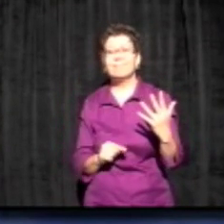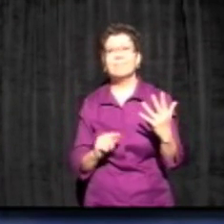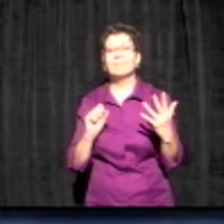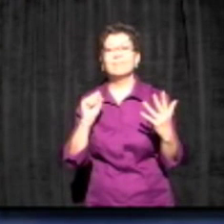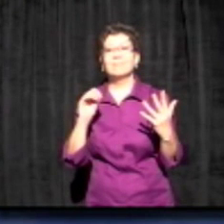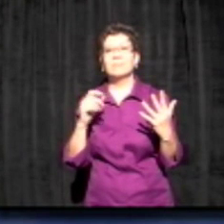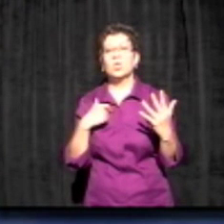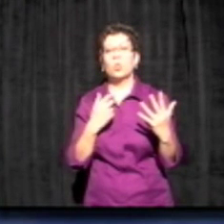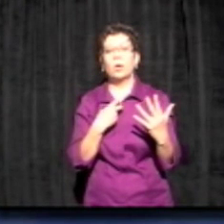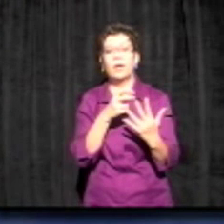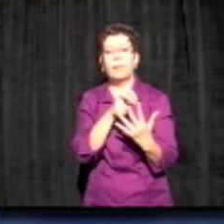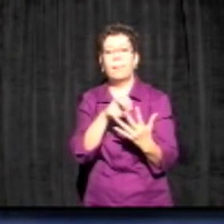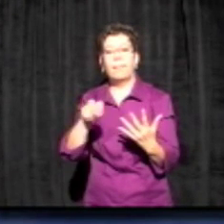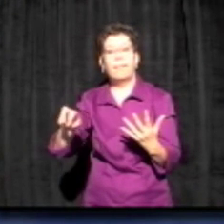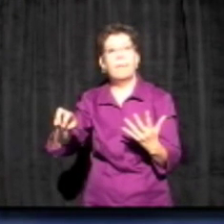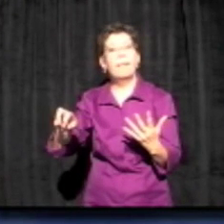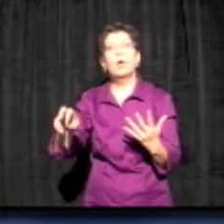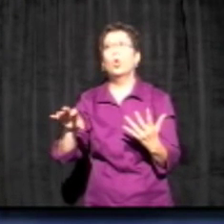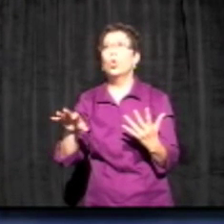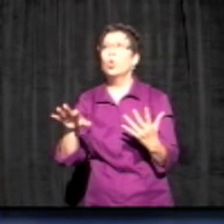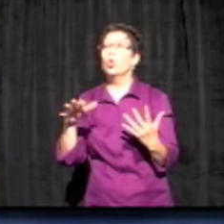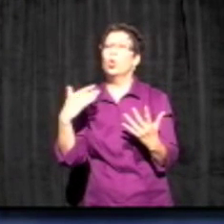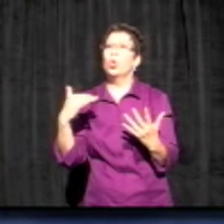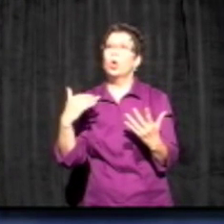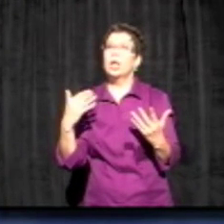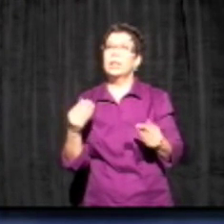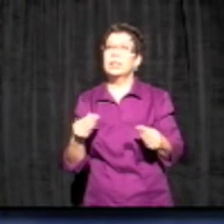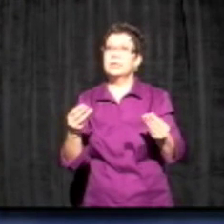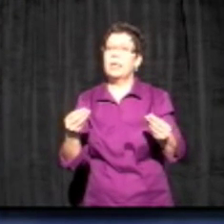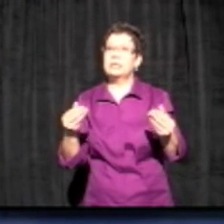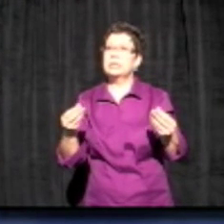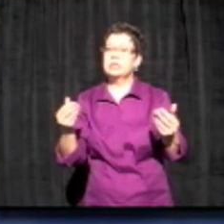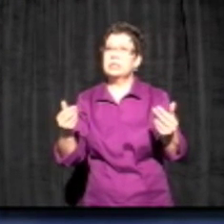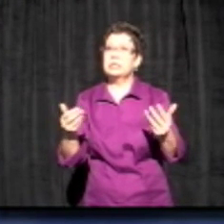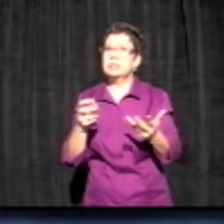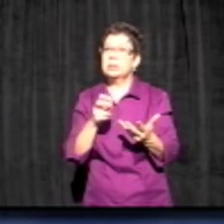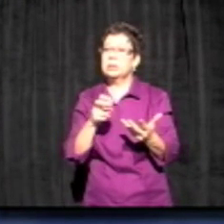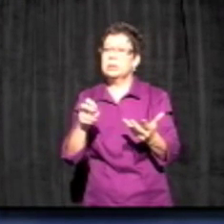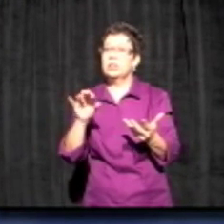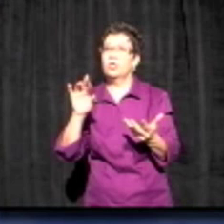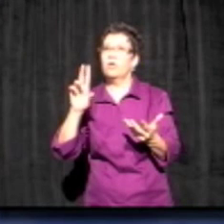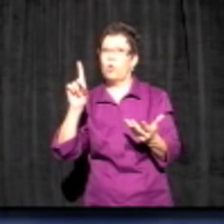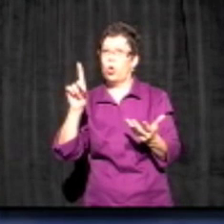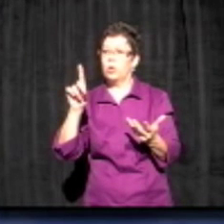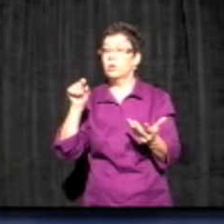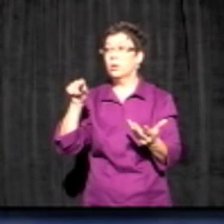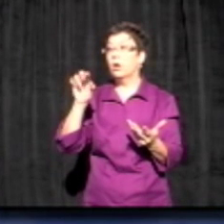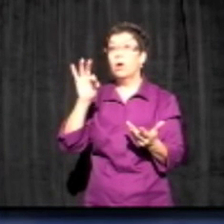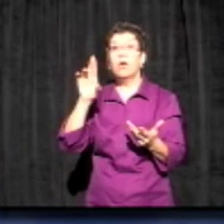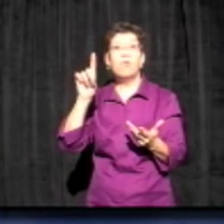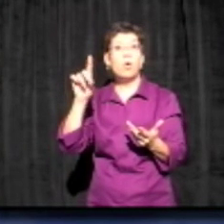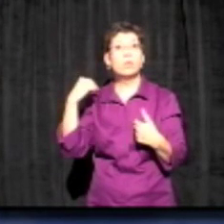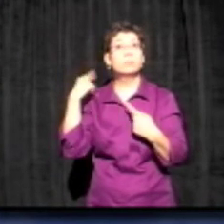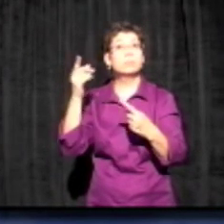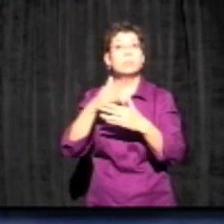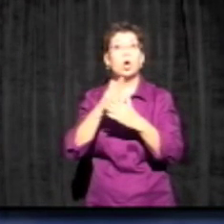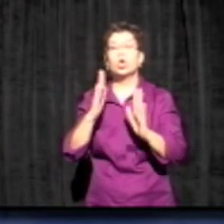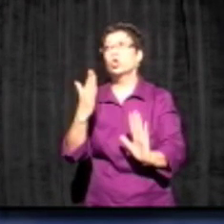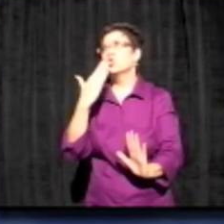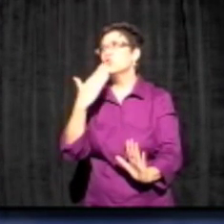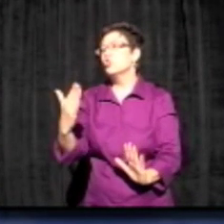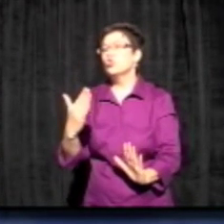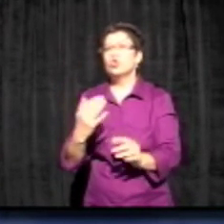and we switched at great difficulty and expense to Ford. And Ford has been a wonderful partner. They've